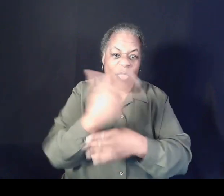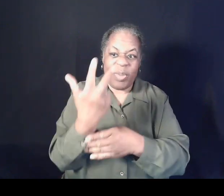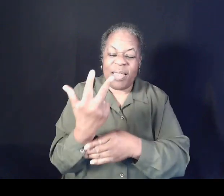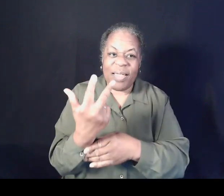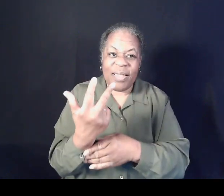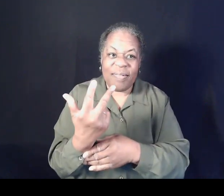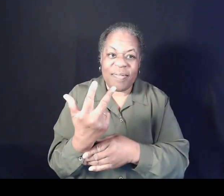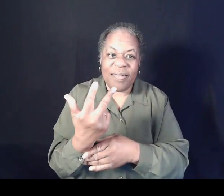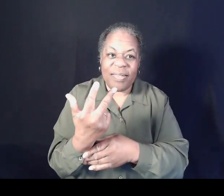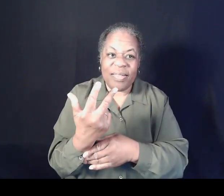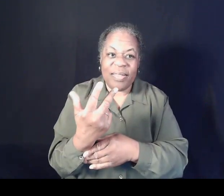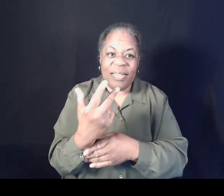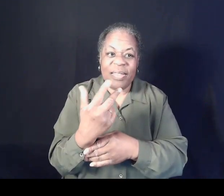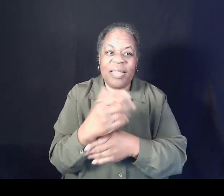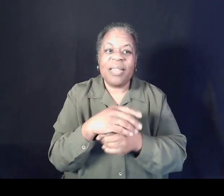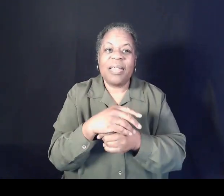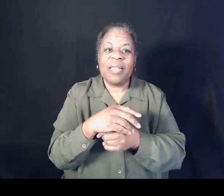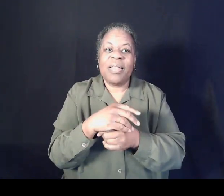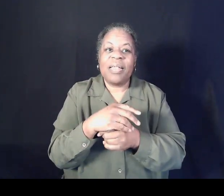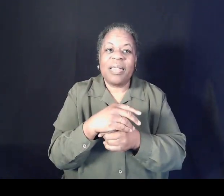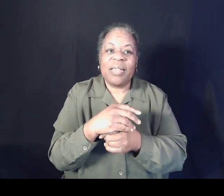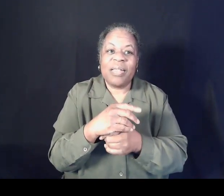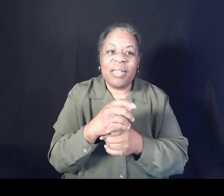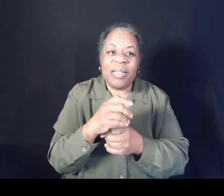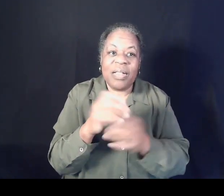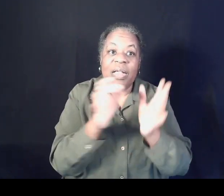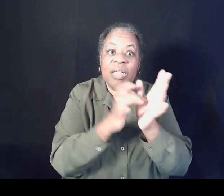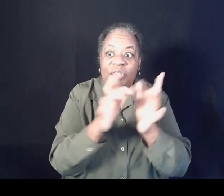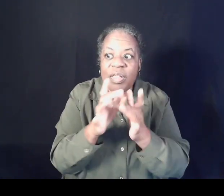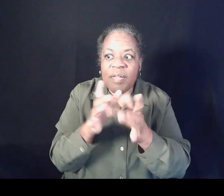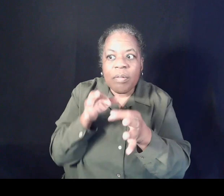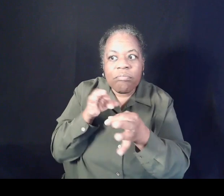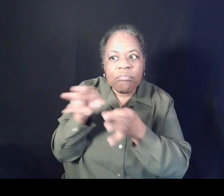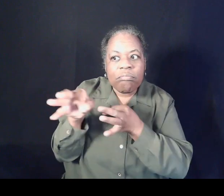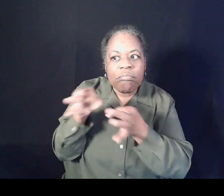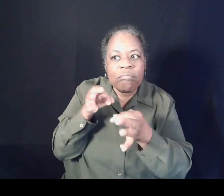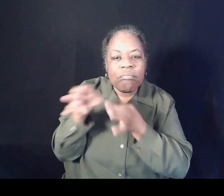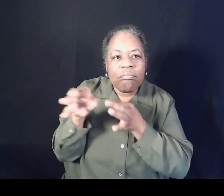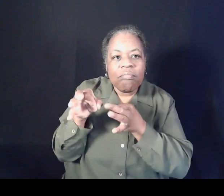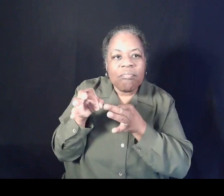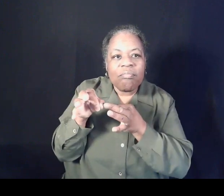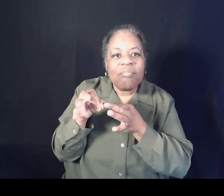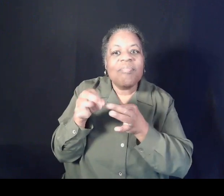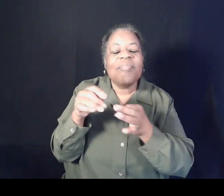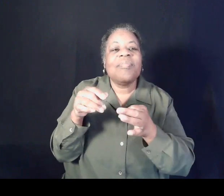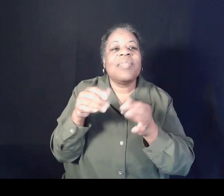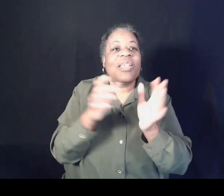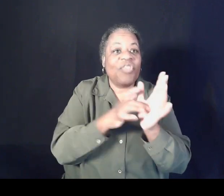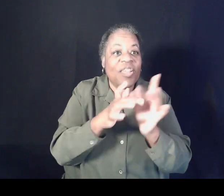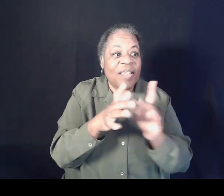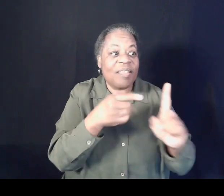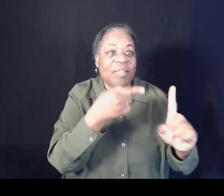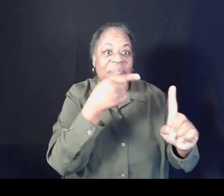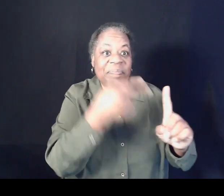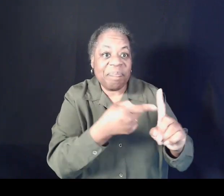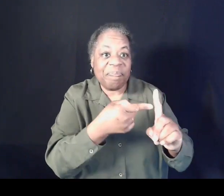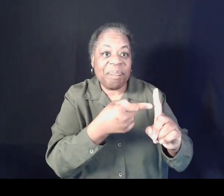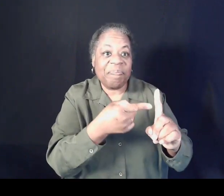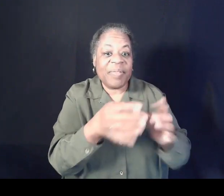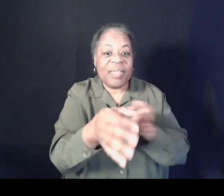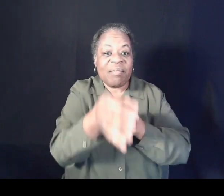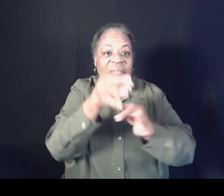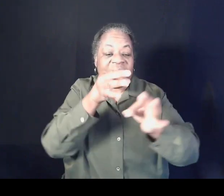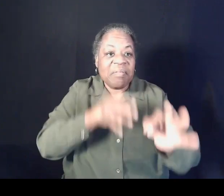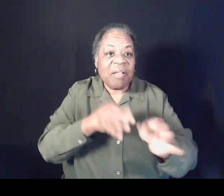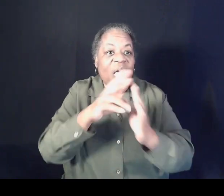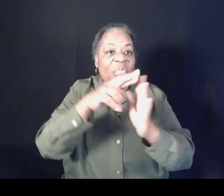understand the Gospels of Mark and John, you have to understand that Jesus is saying that he is taking over the role of the temple. He's